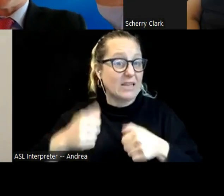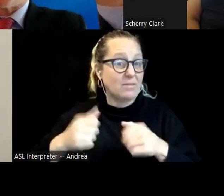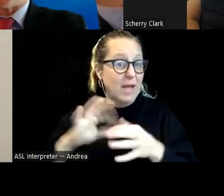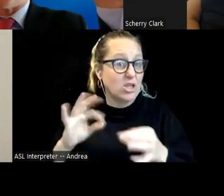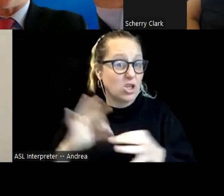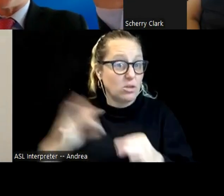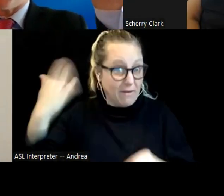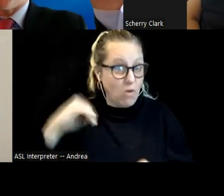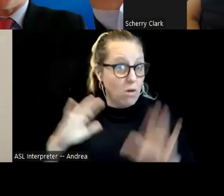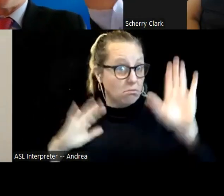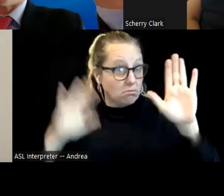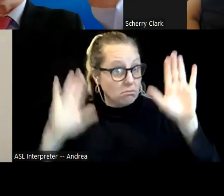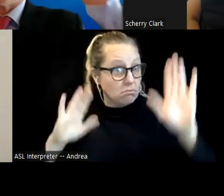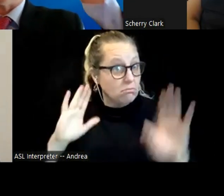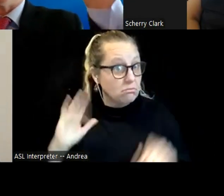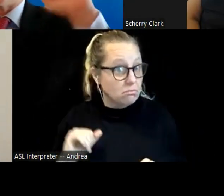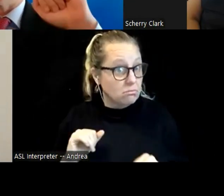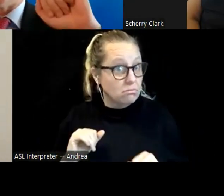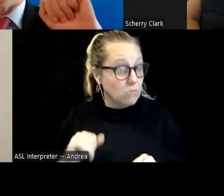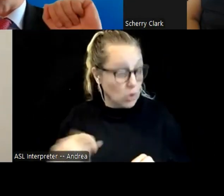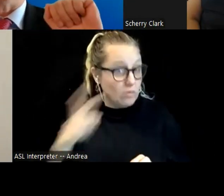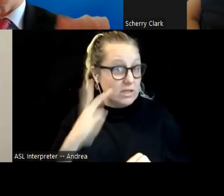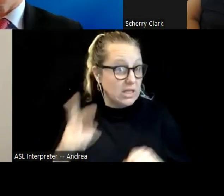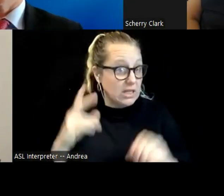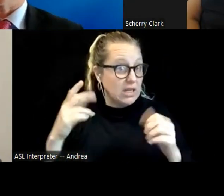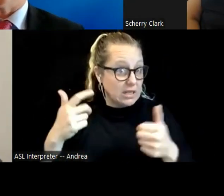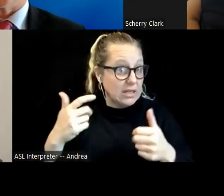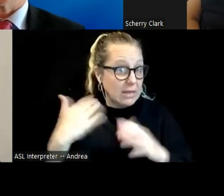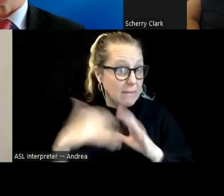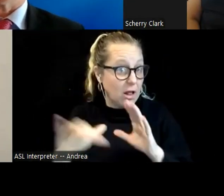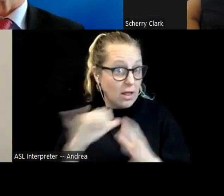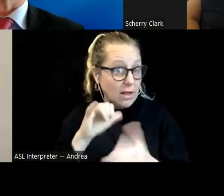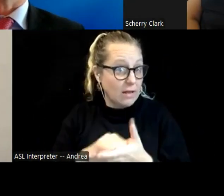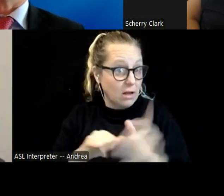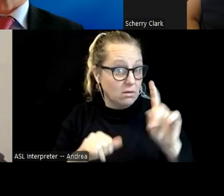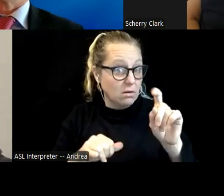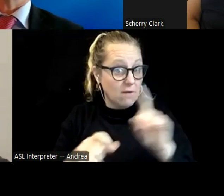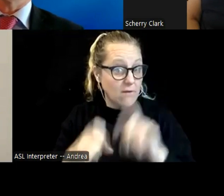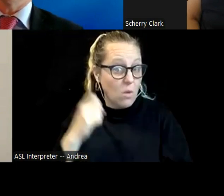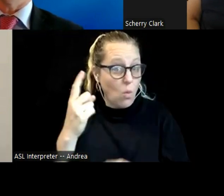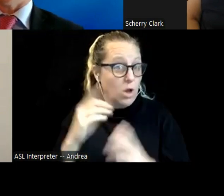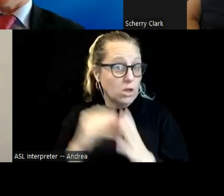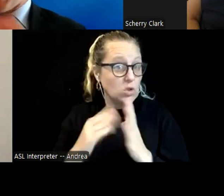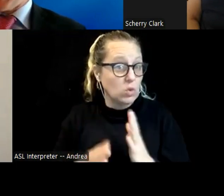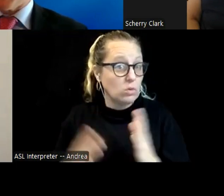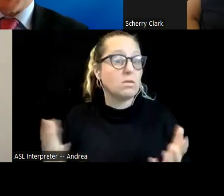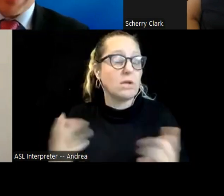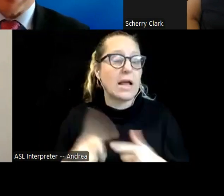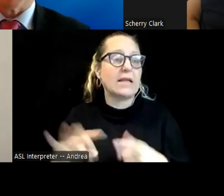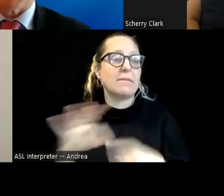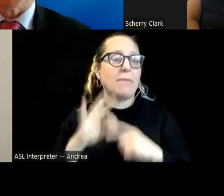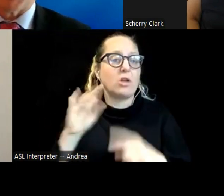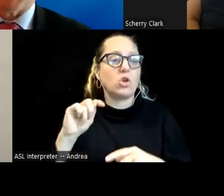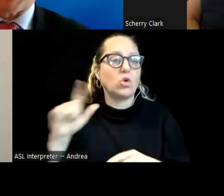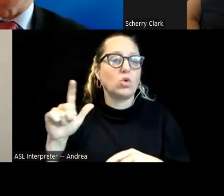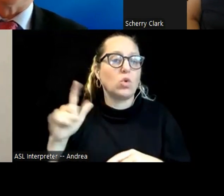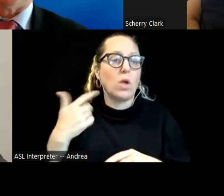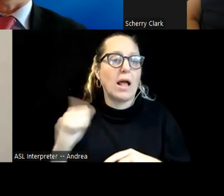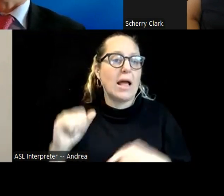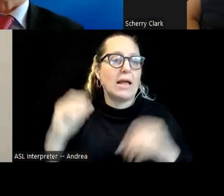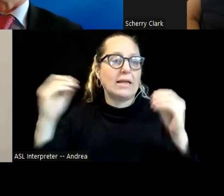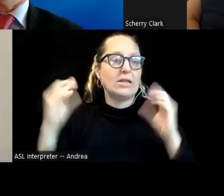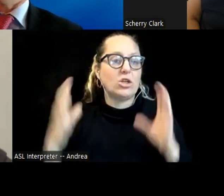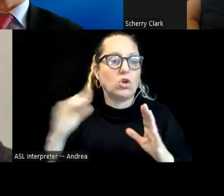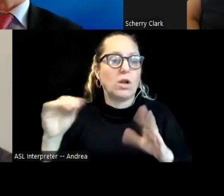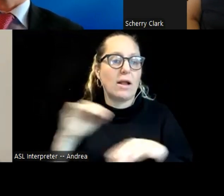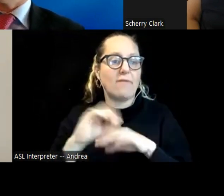Any hands, teachers? Have you ever seen an email like that from one of your students? So a special tool that any of the teachers and advisors